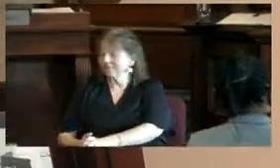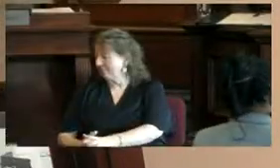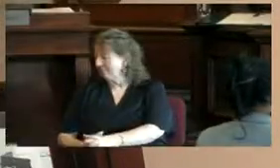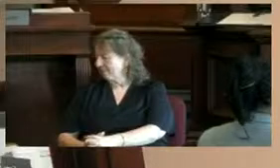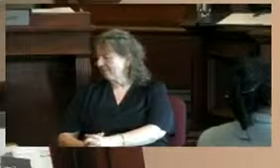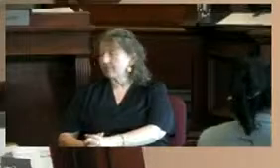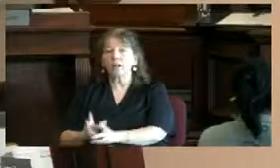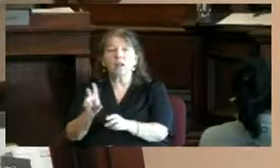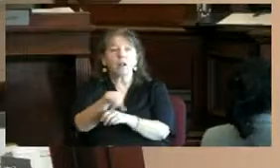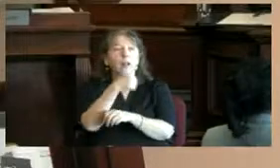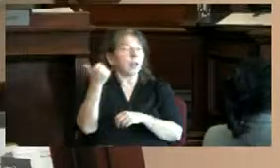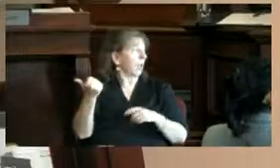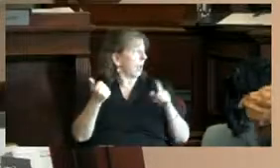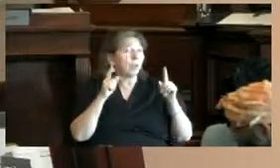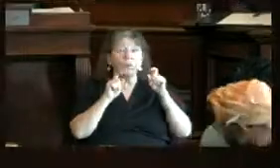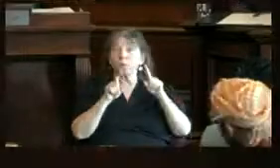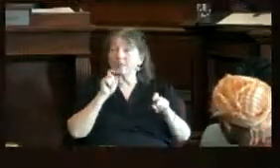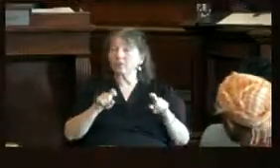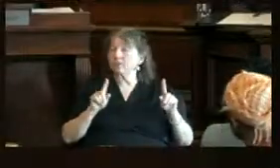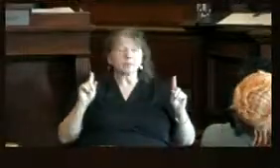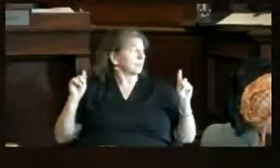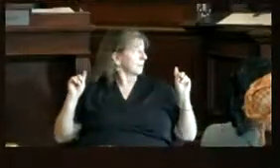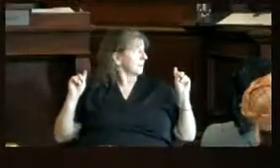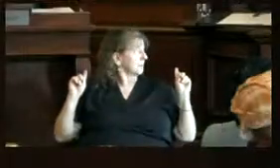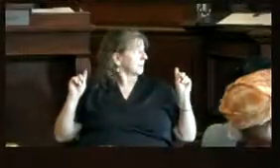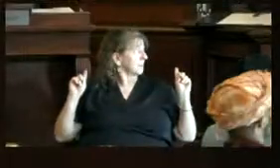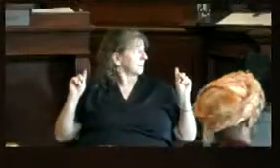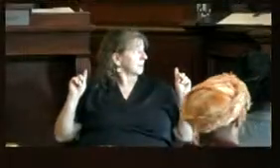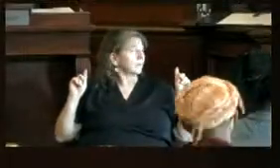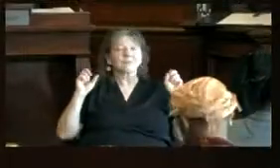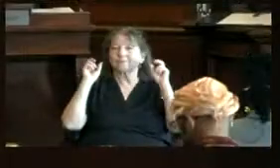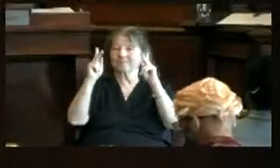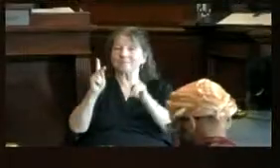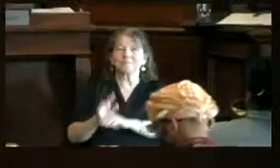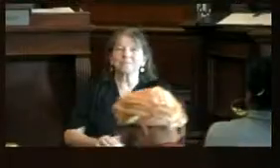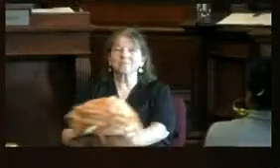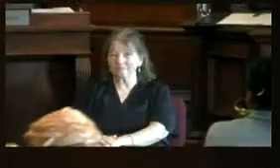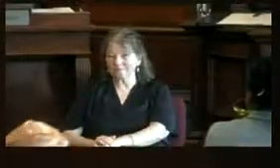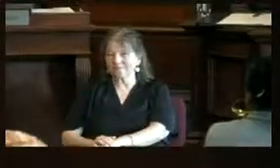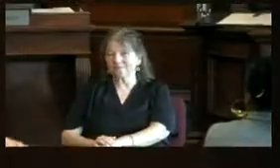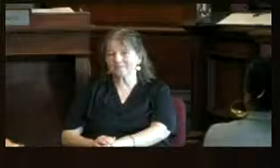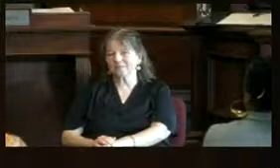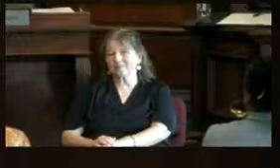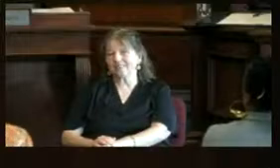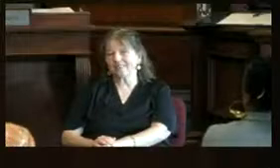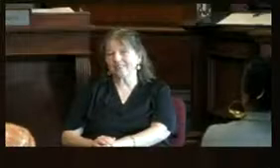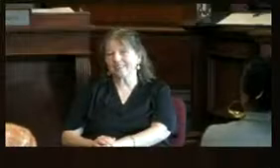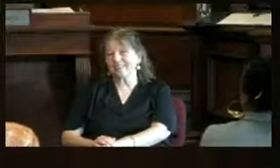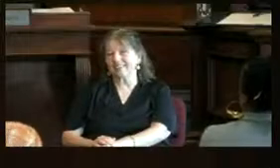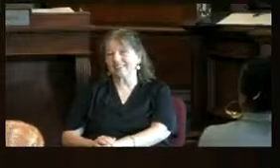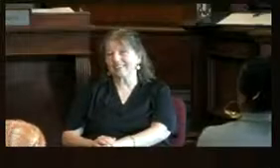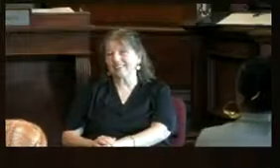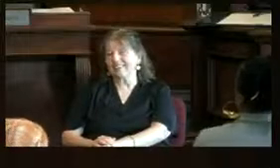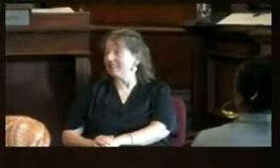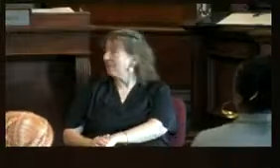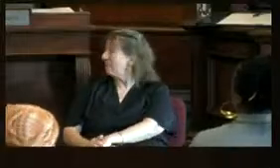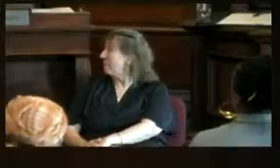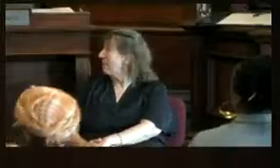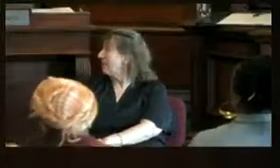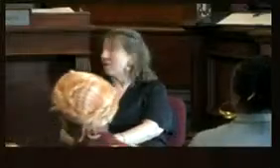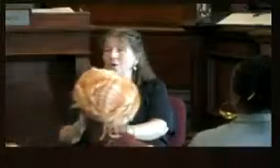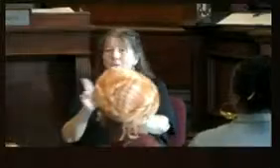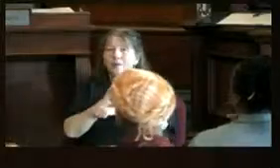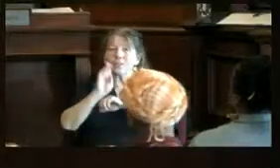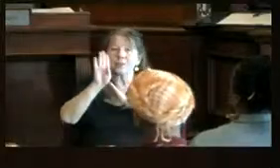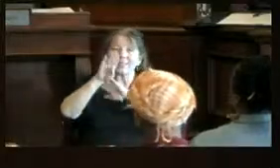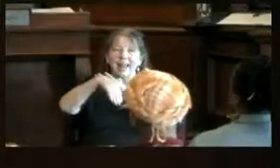Thank you. Do any other council members have any other questions? Okay, so folks, we have chewed up half an hour,